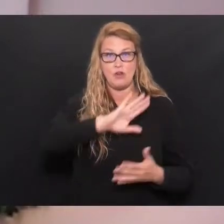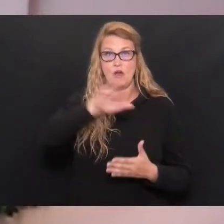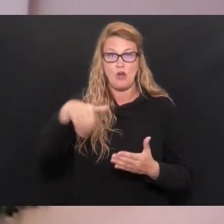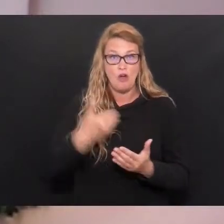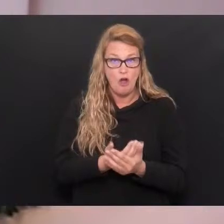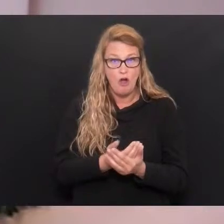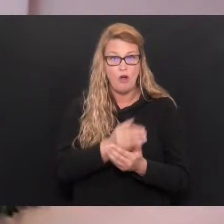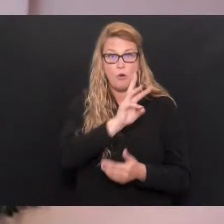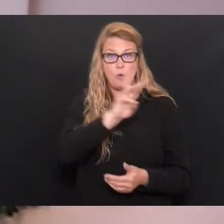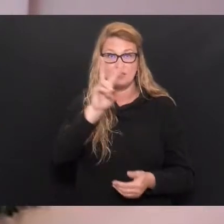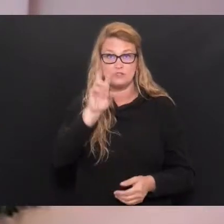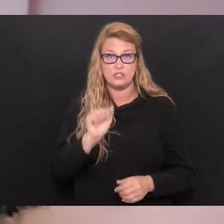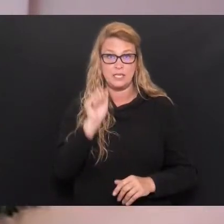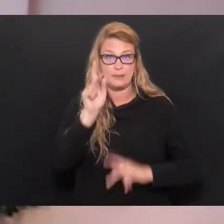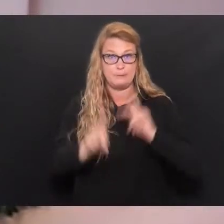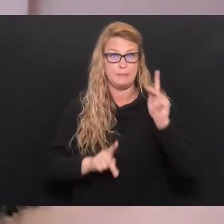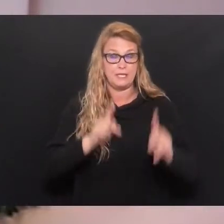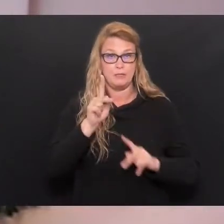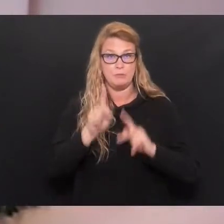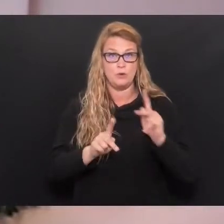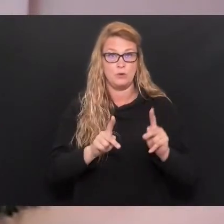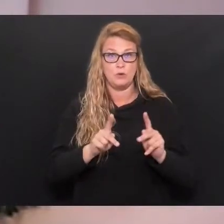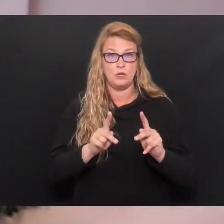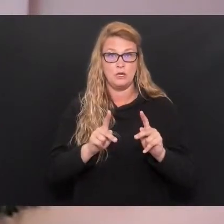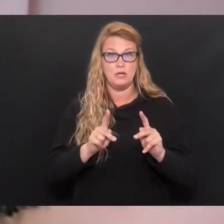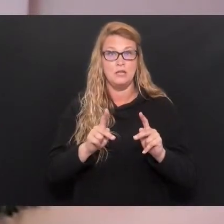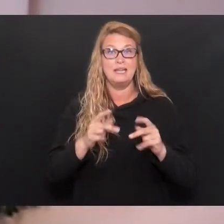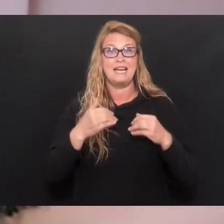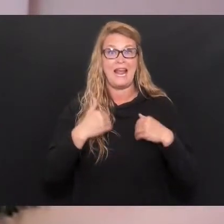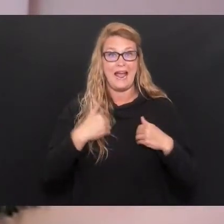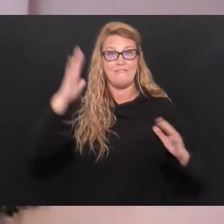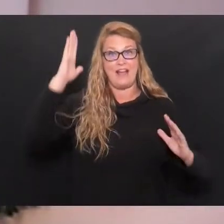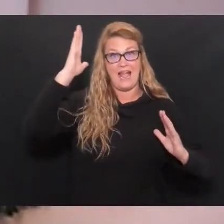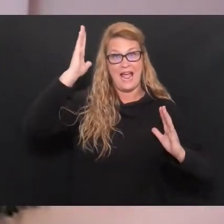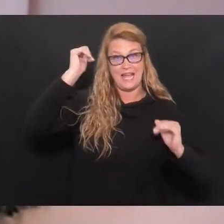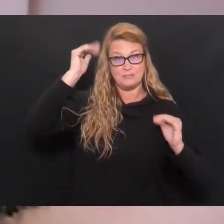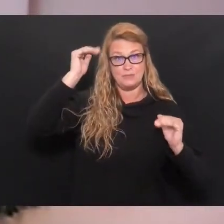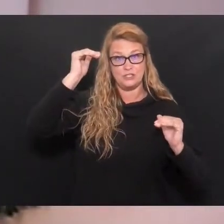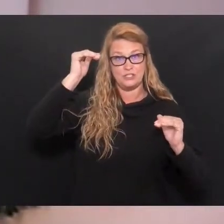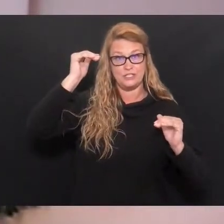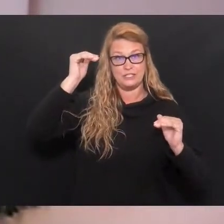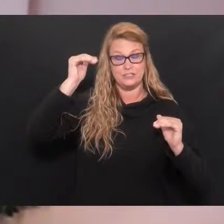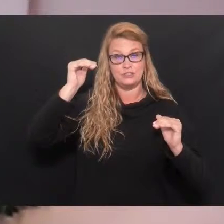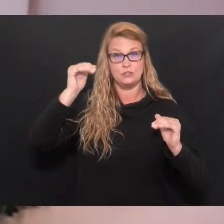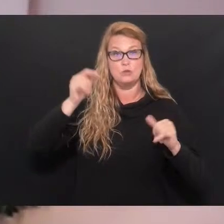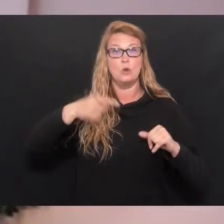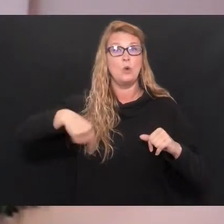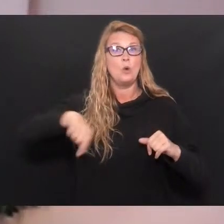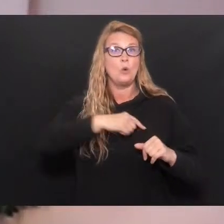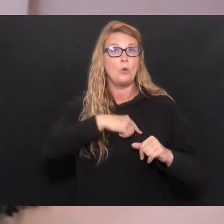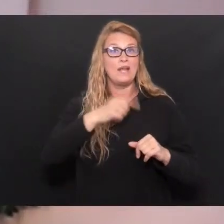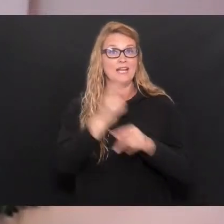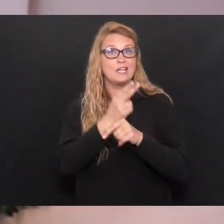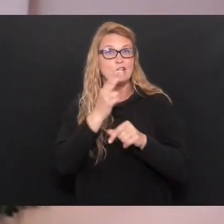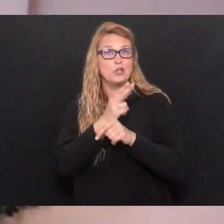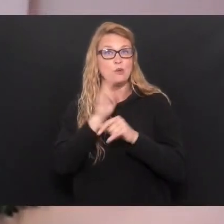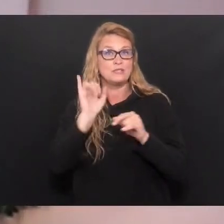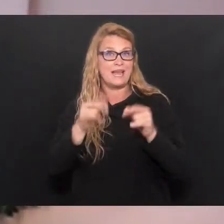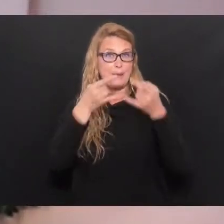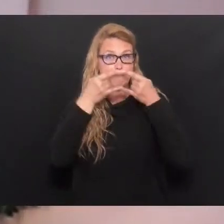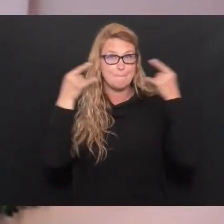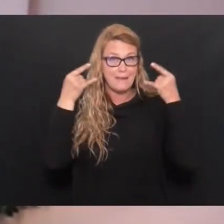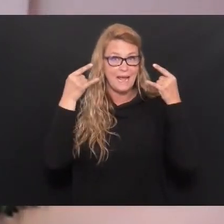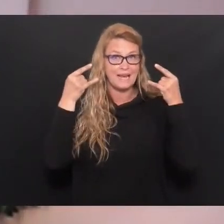more concrete set of expectations about when we can remove the mask. And obviously, we will make